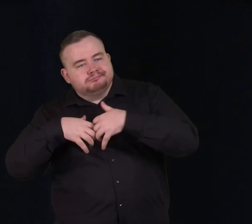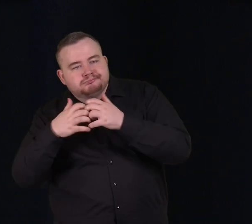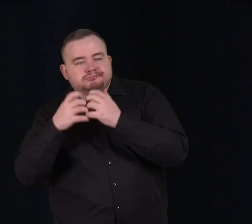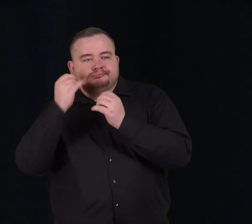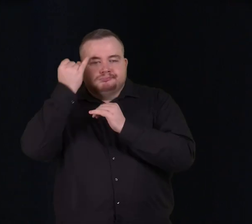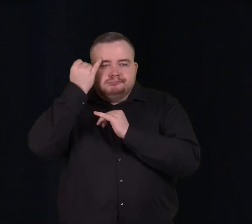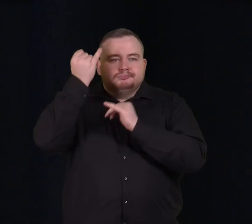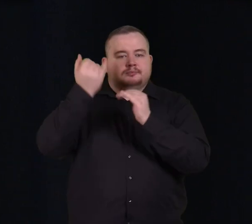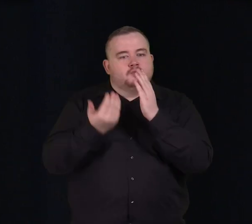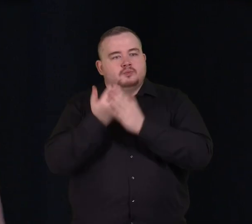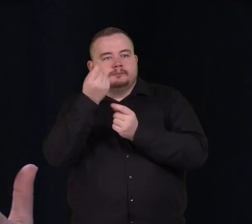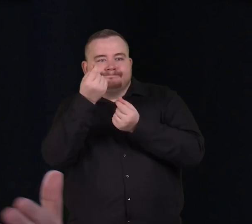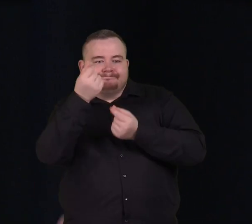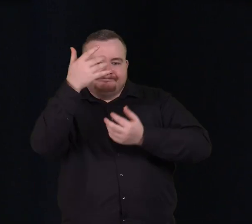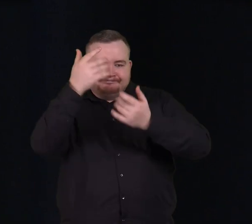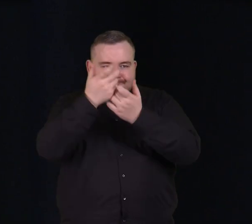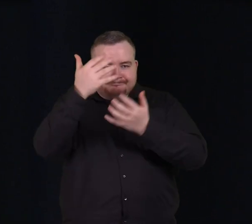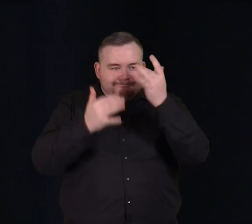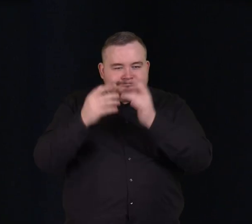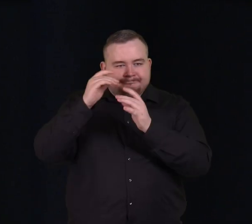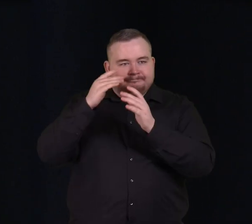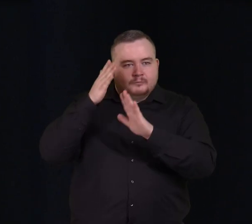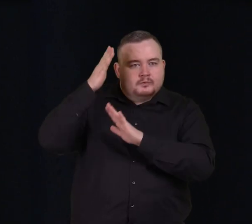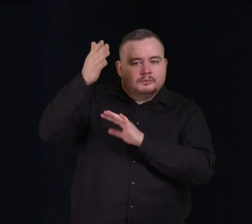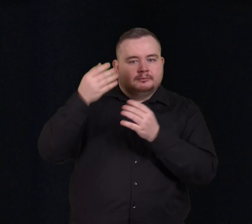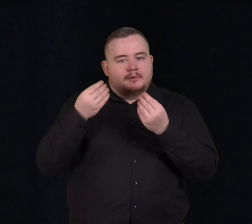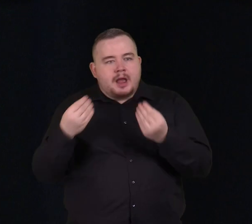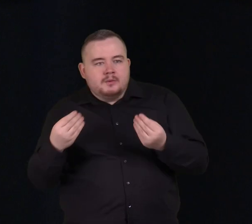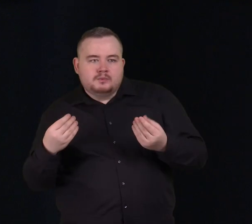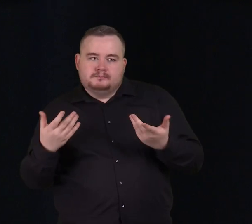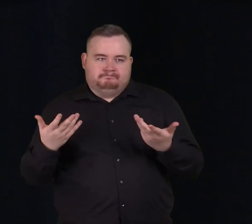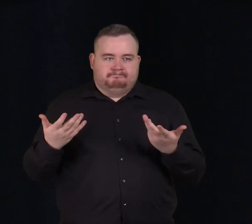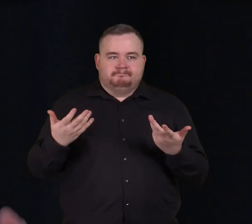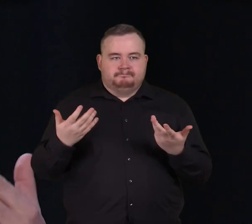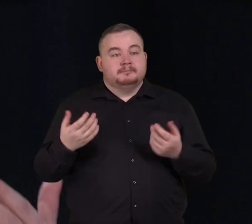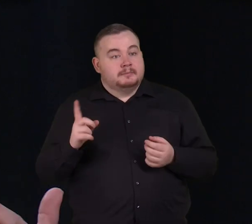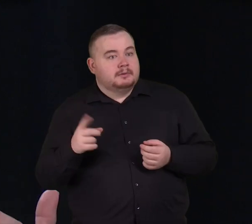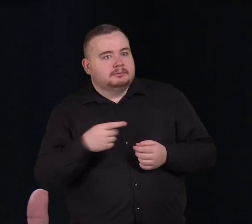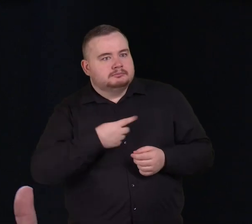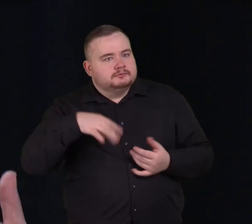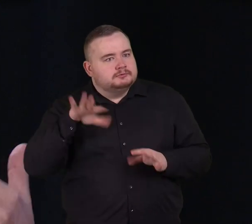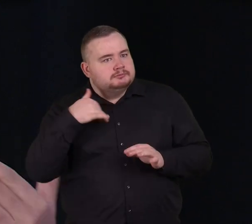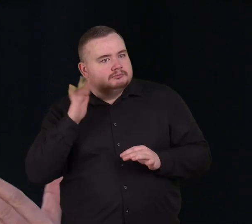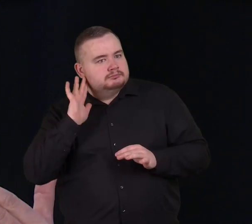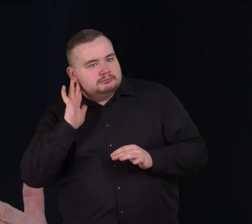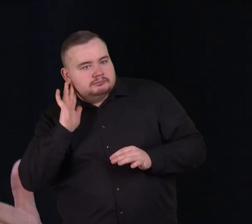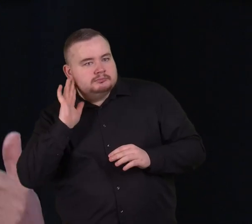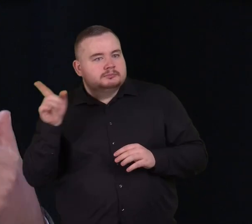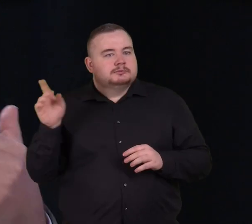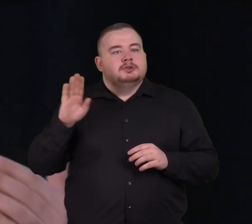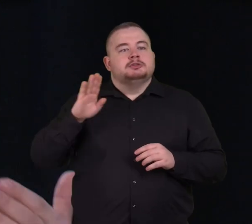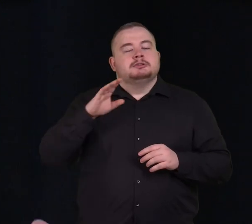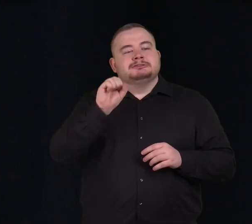reacting to what we heard from Wiktor Szydarowski, how you feel, what will be